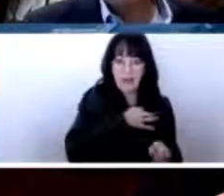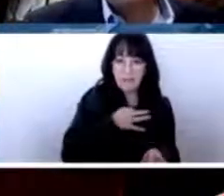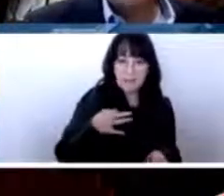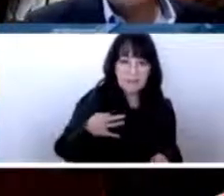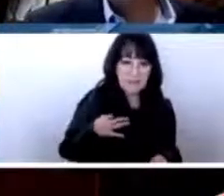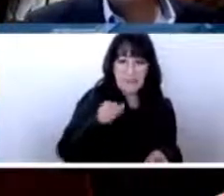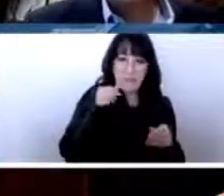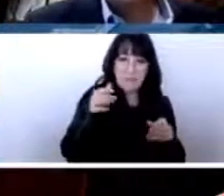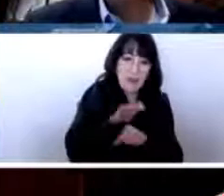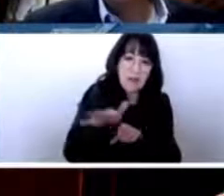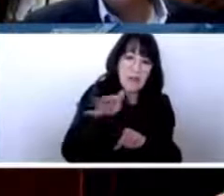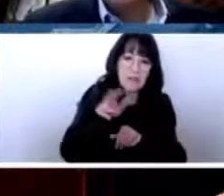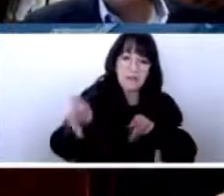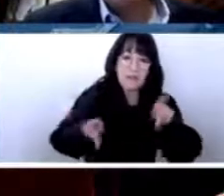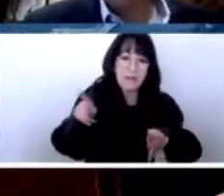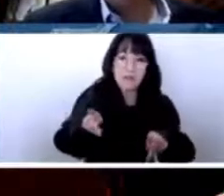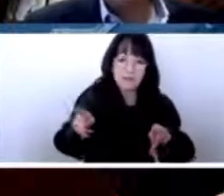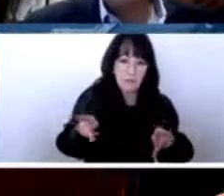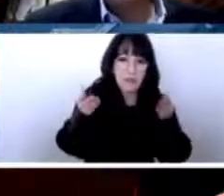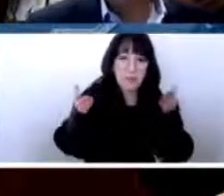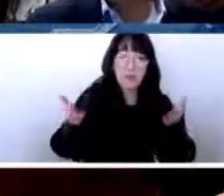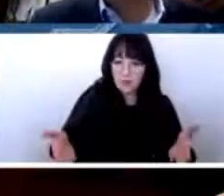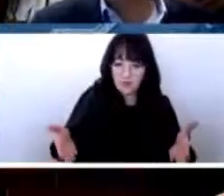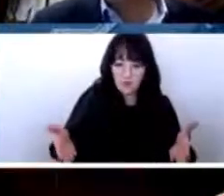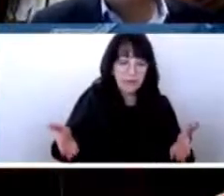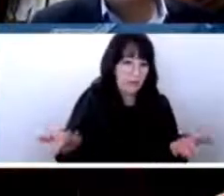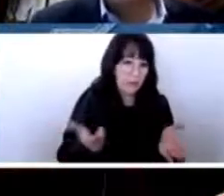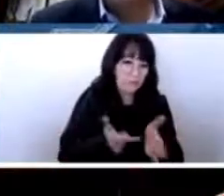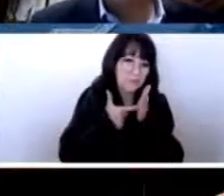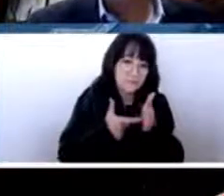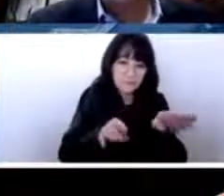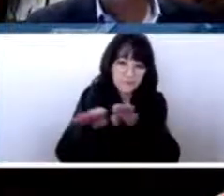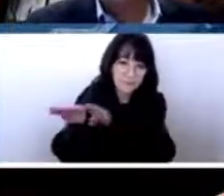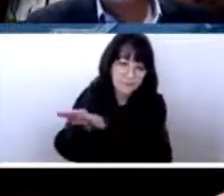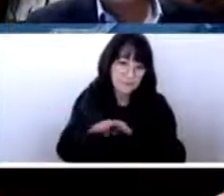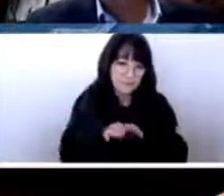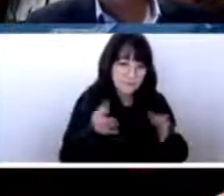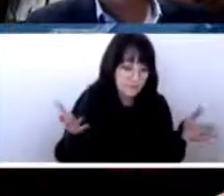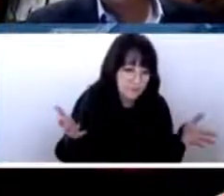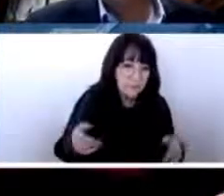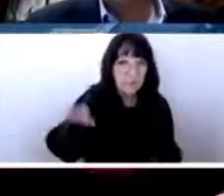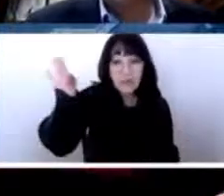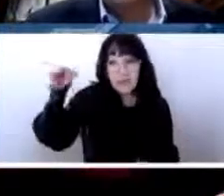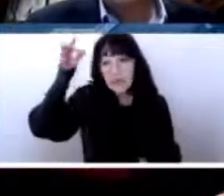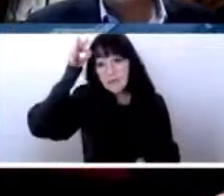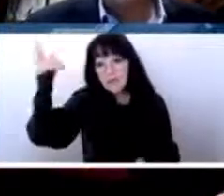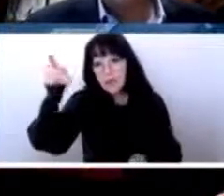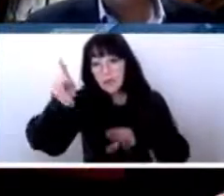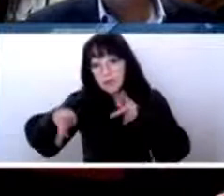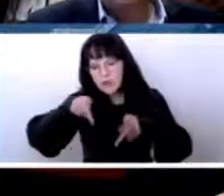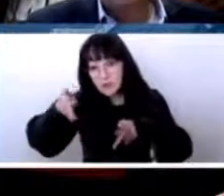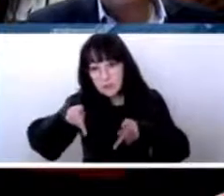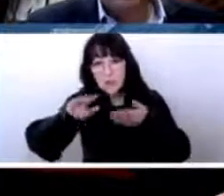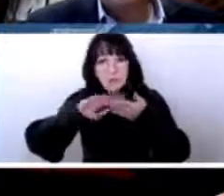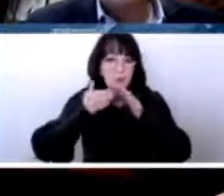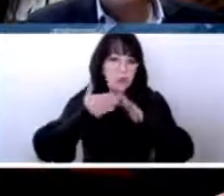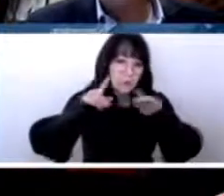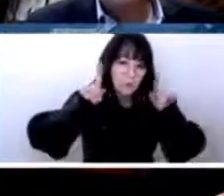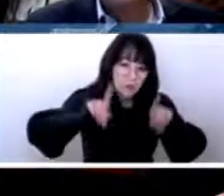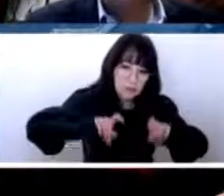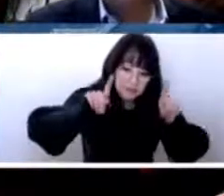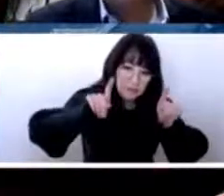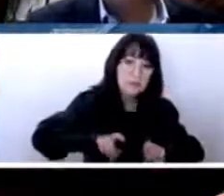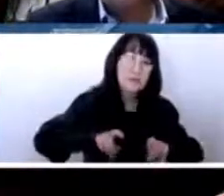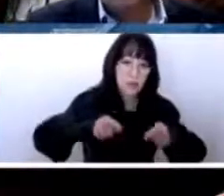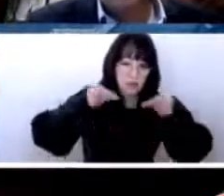have access to testing. We have a request in with our federal partners to do some community testing as well towards the middle of January,